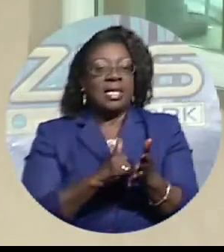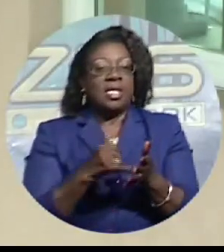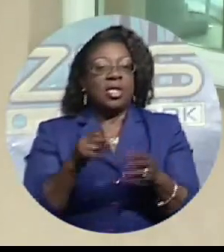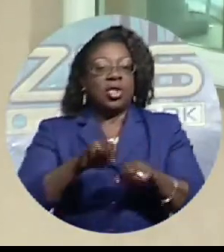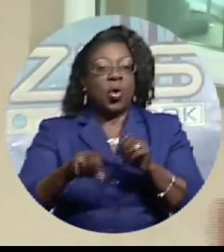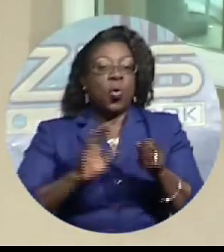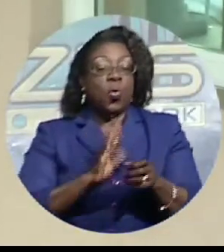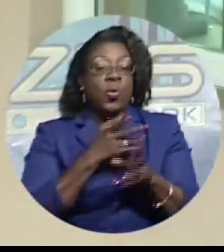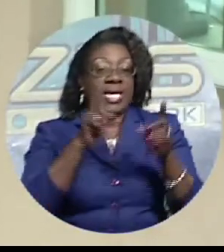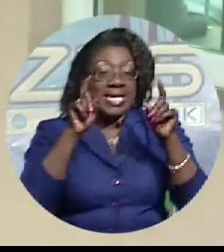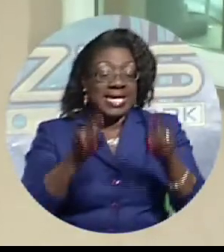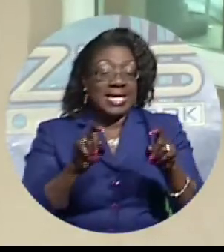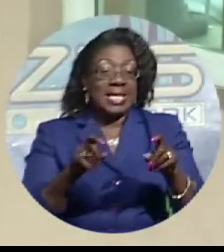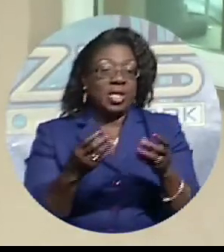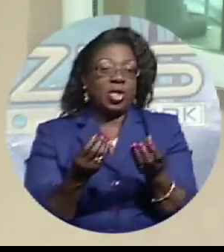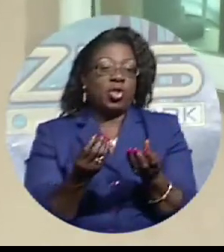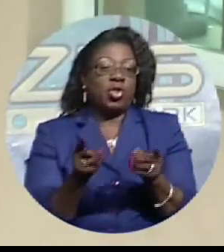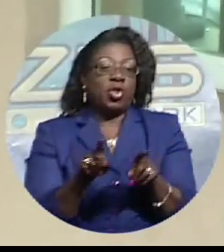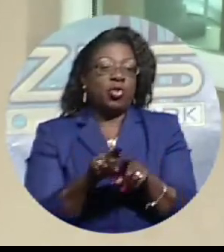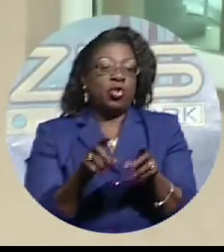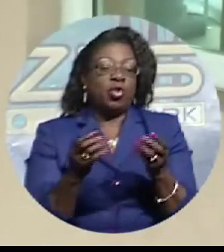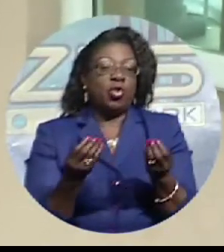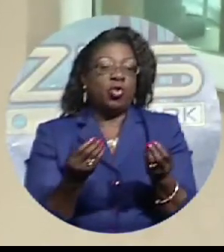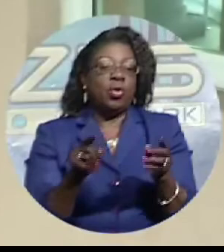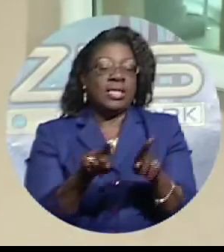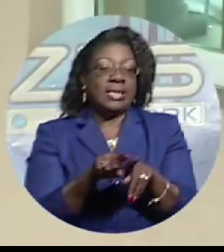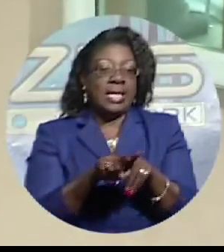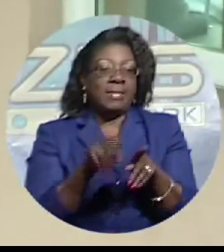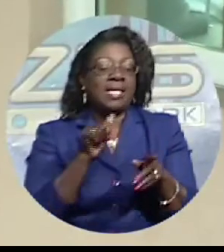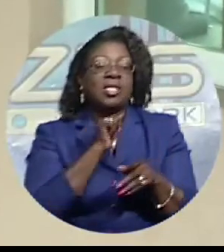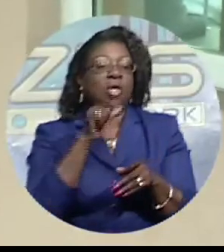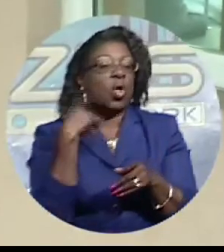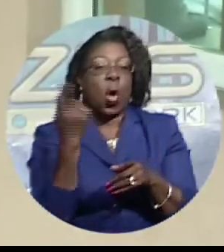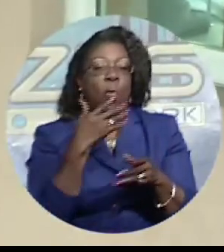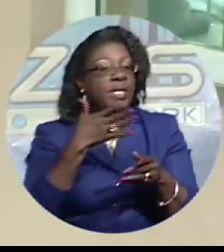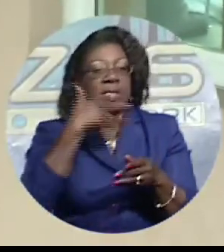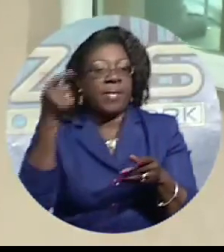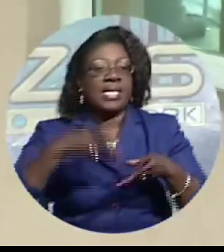And, you know, that is not always the best means of making a decision.